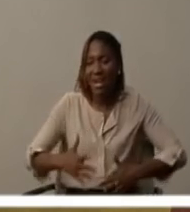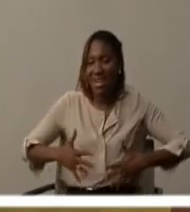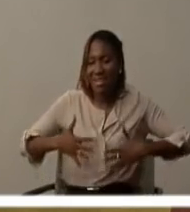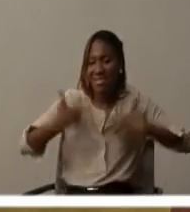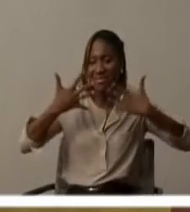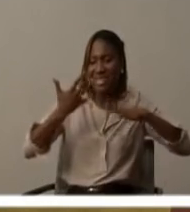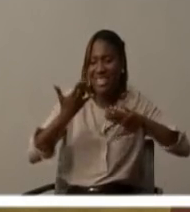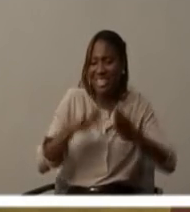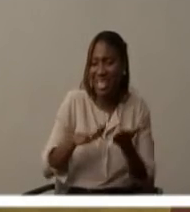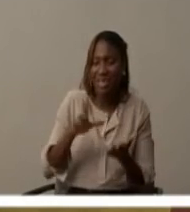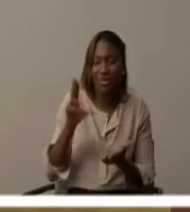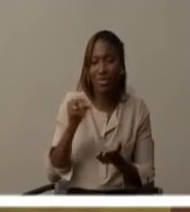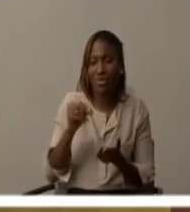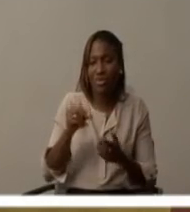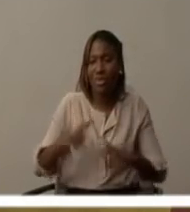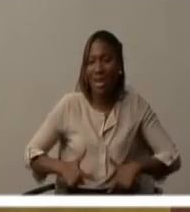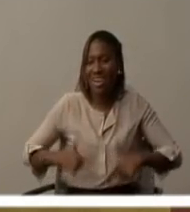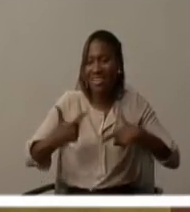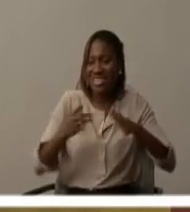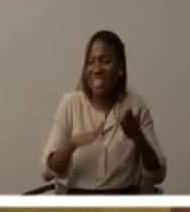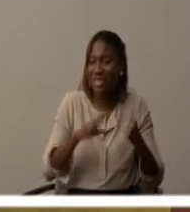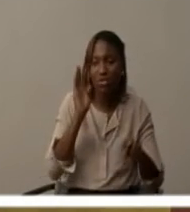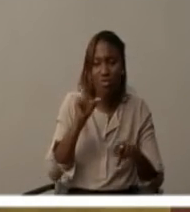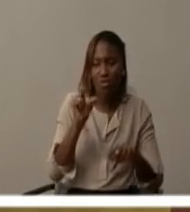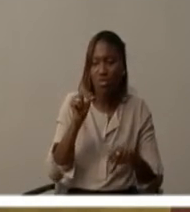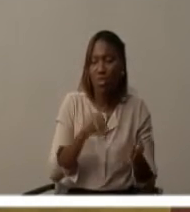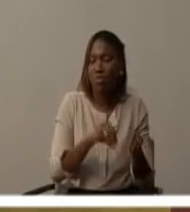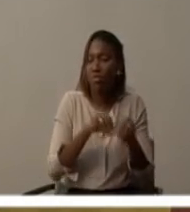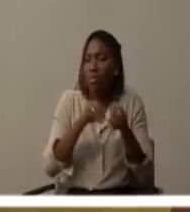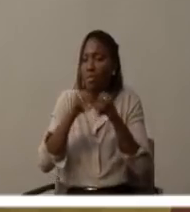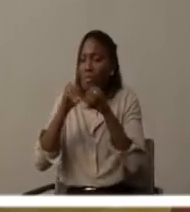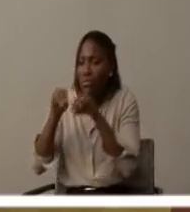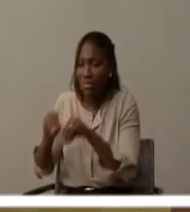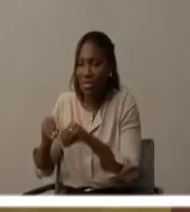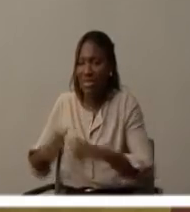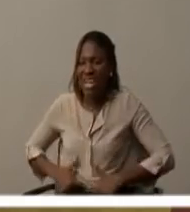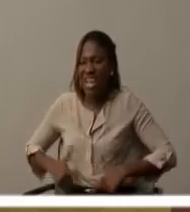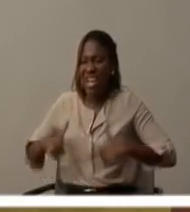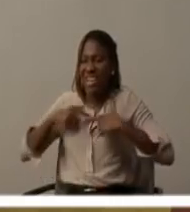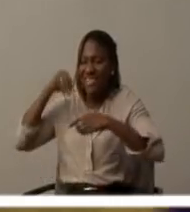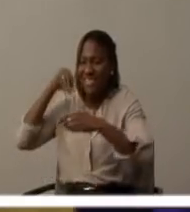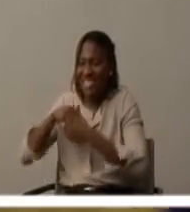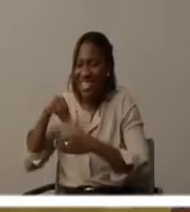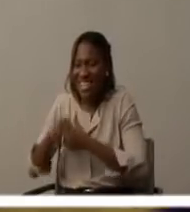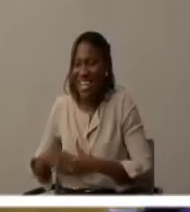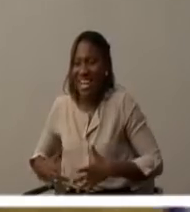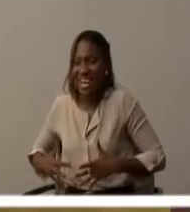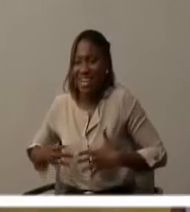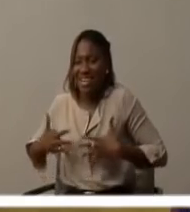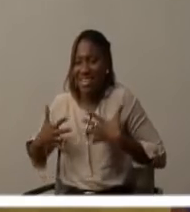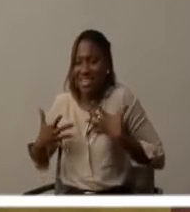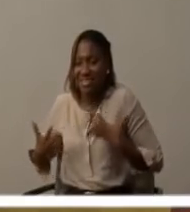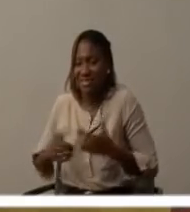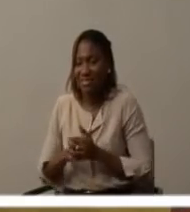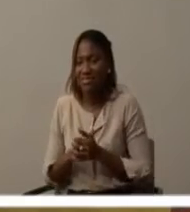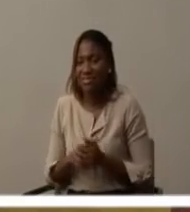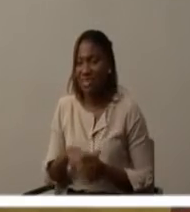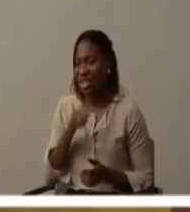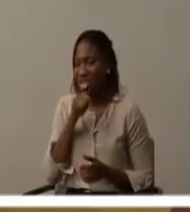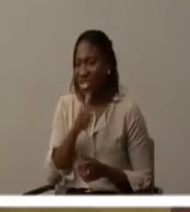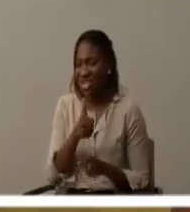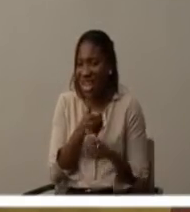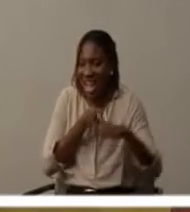such a show over. Come out of the death that has been so engaging for us, that we've been hiding behind as an excuse